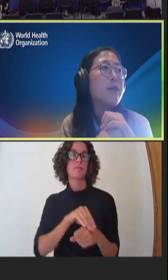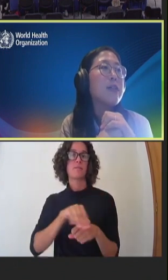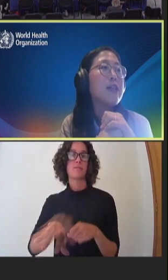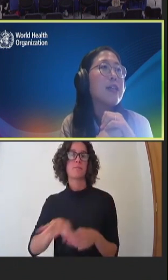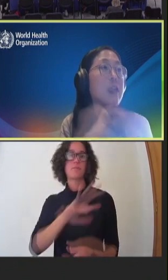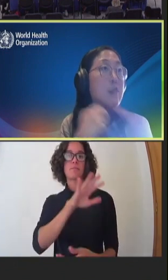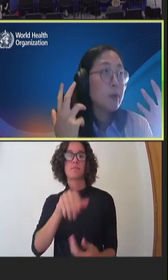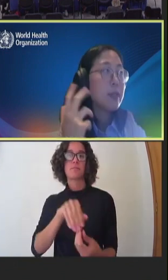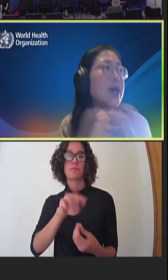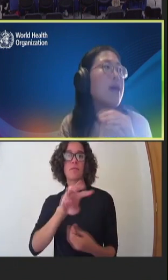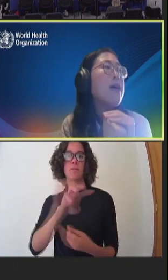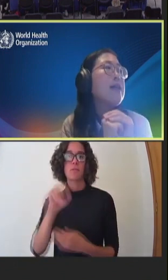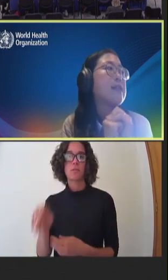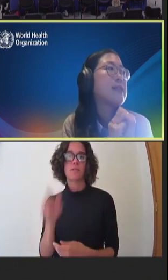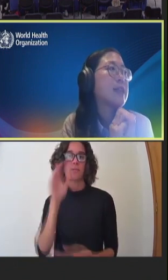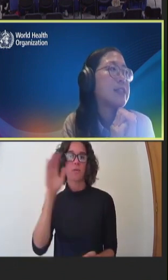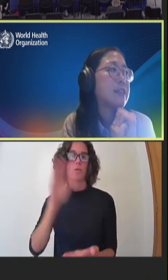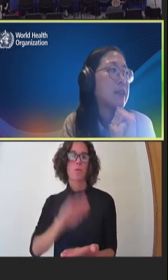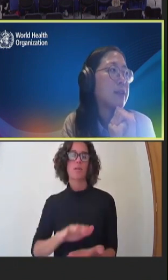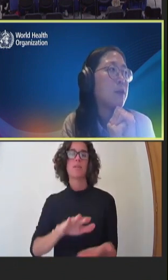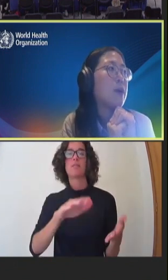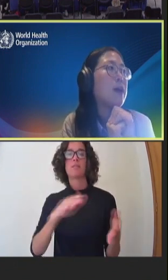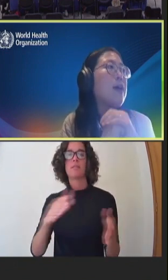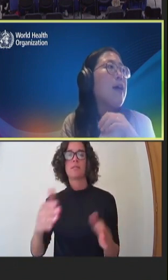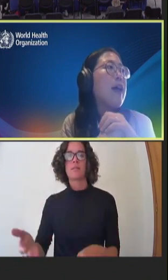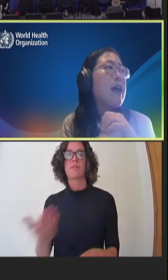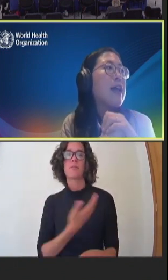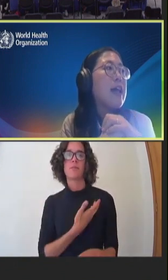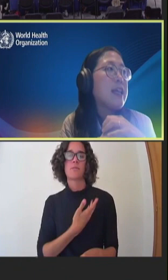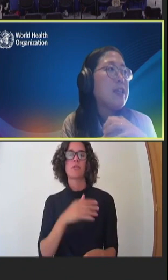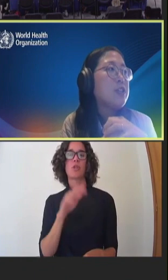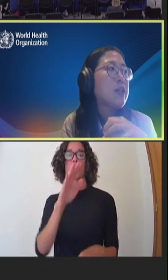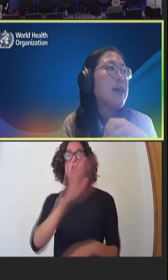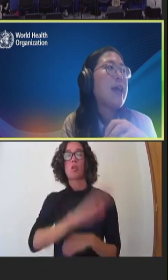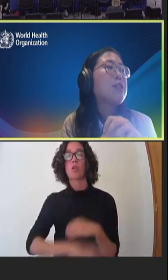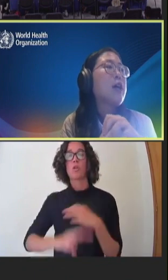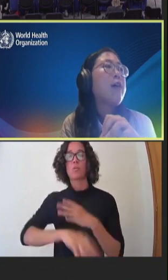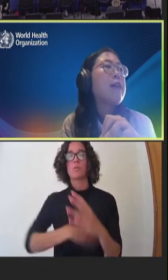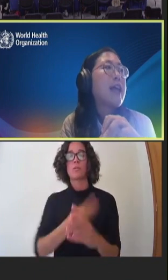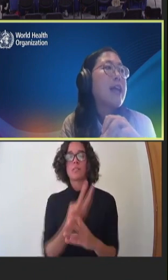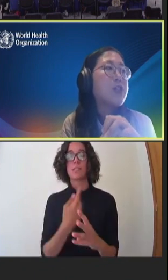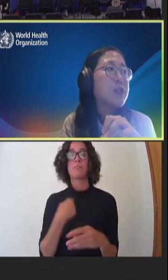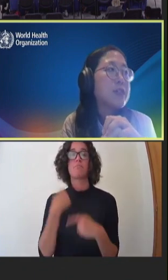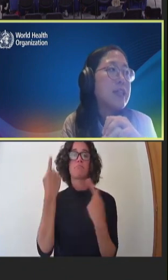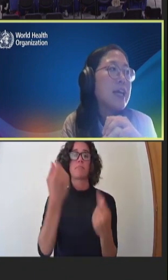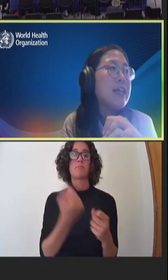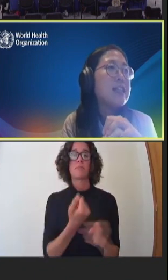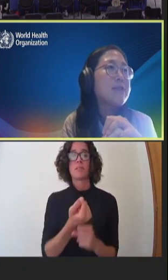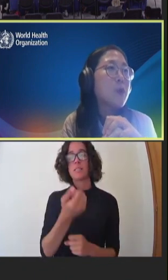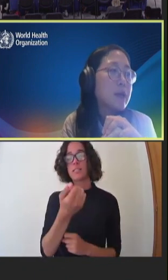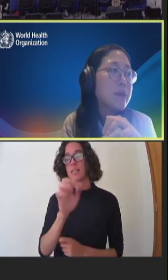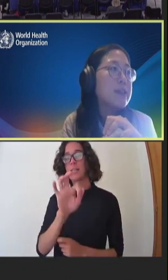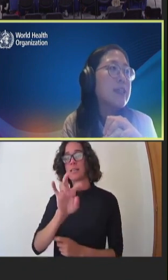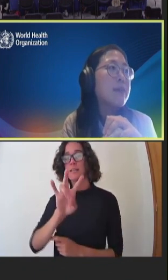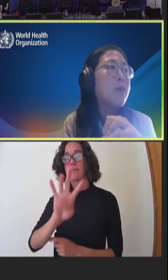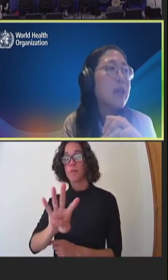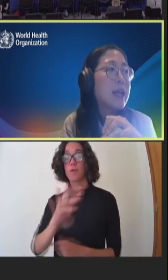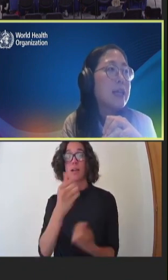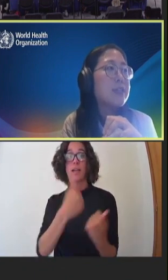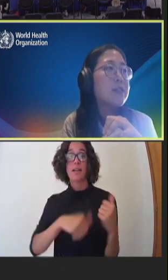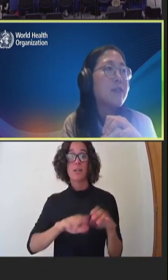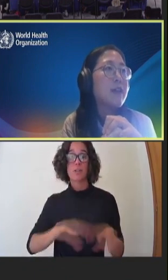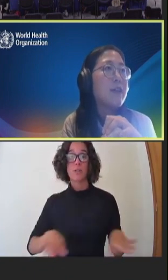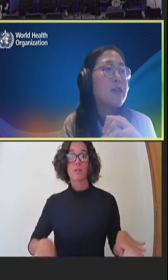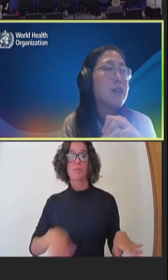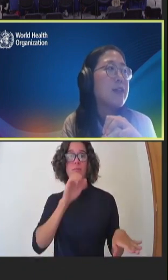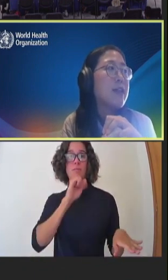in infant mortality globally since 1974. And any child at age under 10 is 40% more